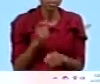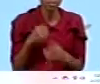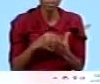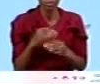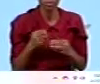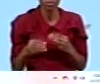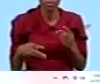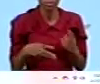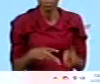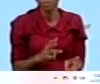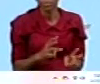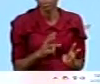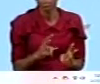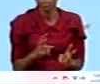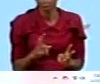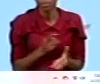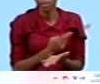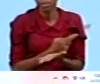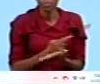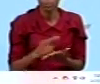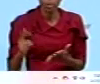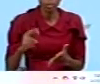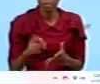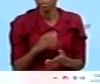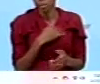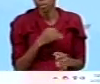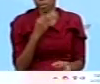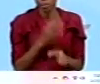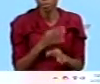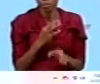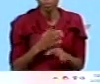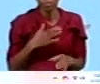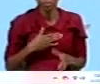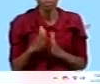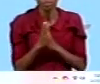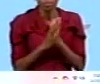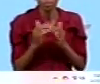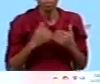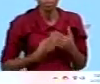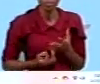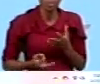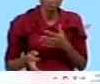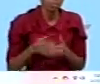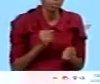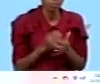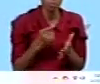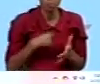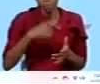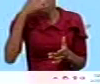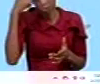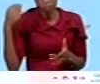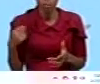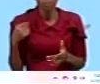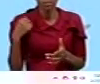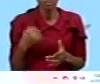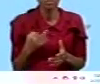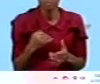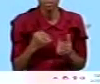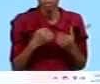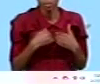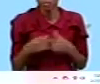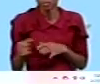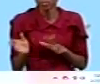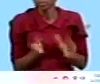my enemy has forgotten thy words. Thy word is very pure, therefore thy servant loveth it. I am small and despised, yet do not